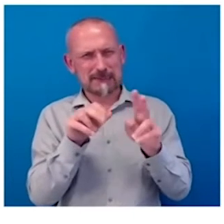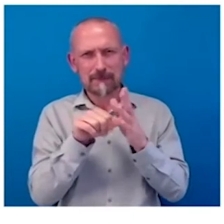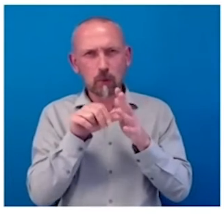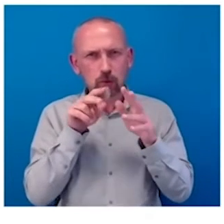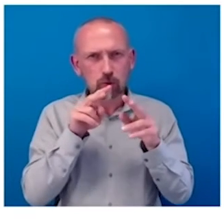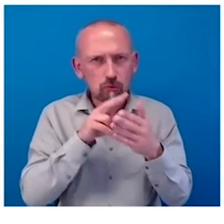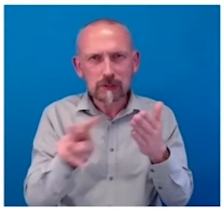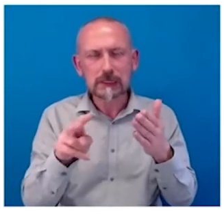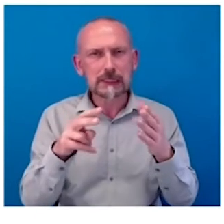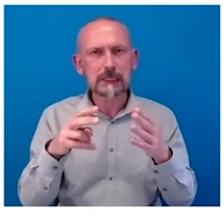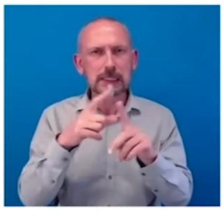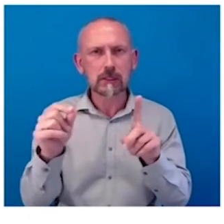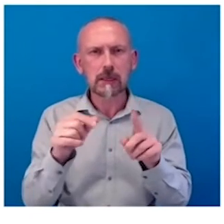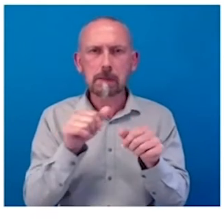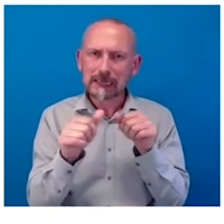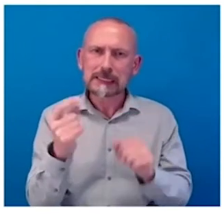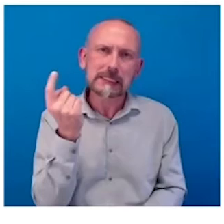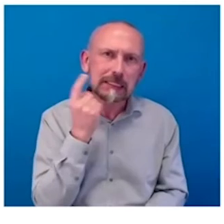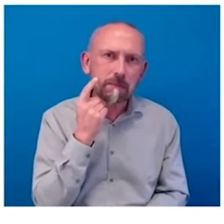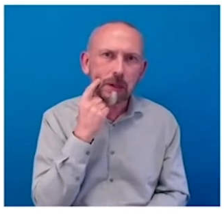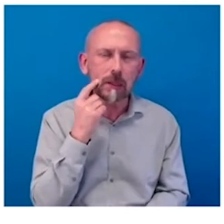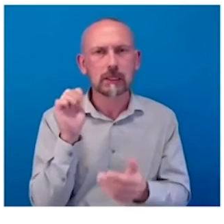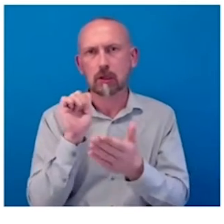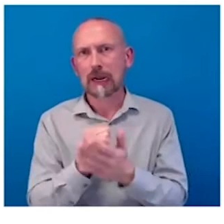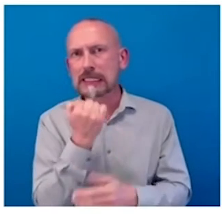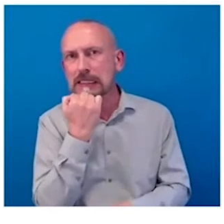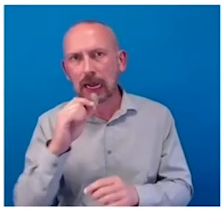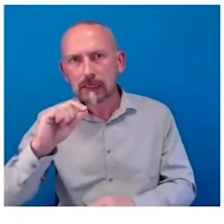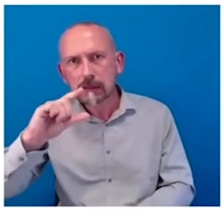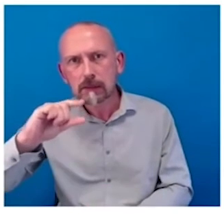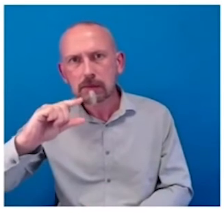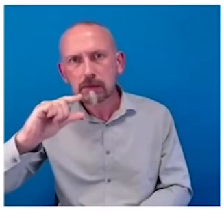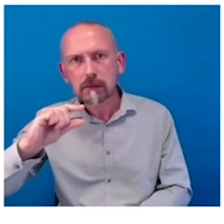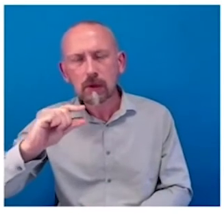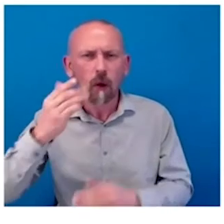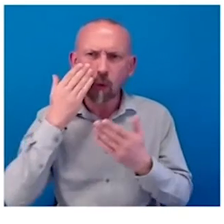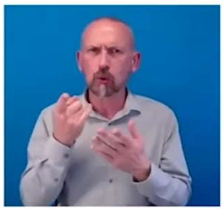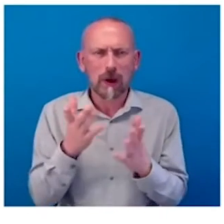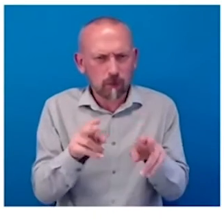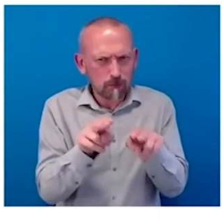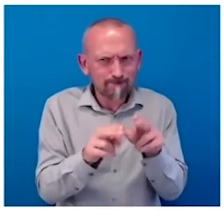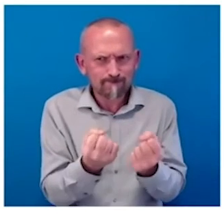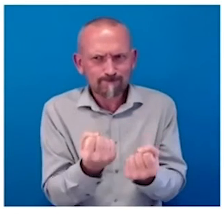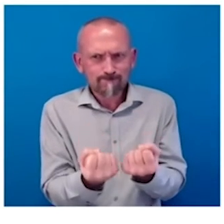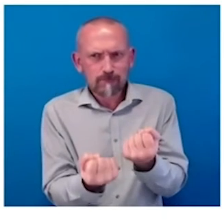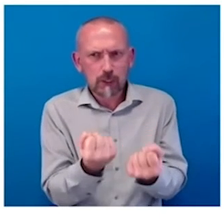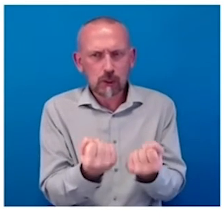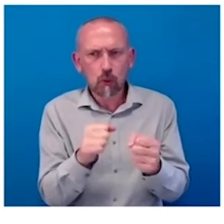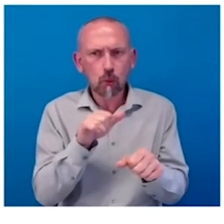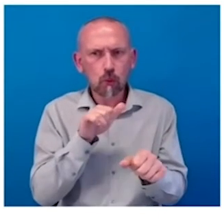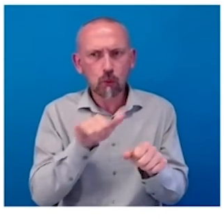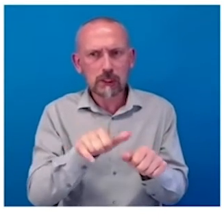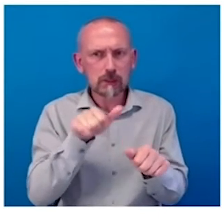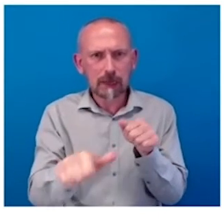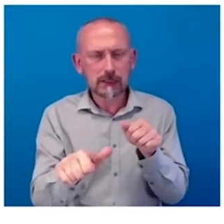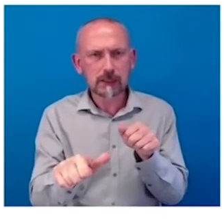So use simple fonts. You need to use your judgment, of course, when deciding which font size to use, taking into account the style of the font and the type